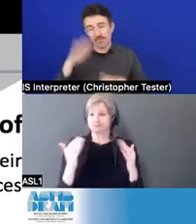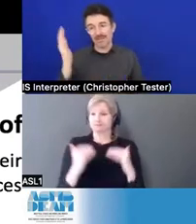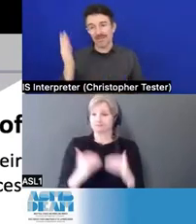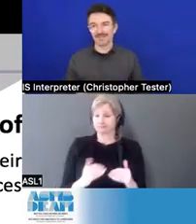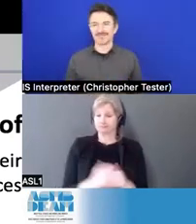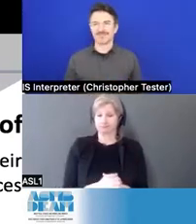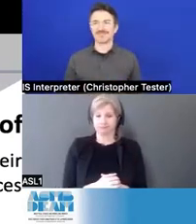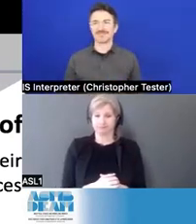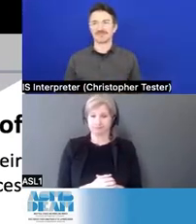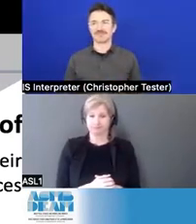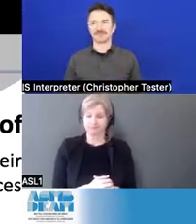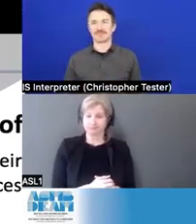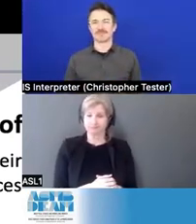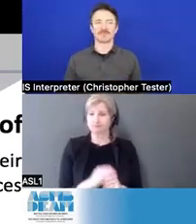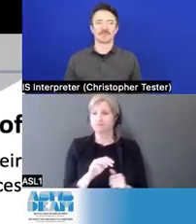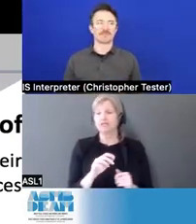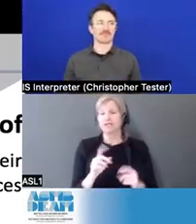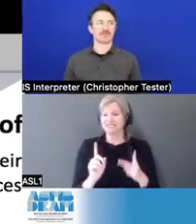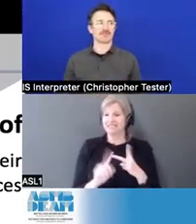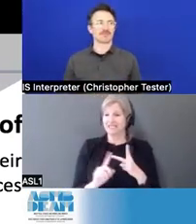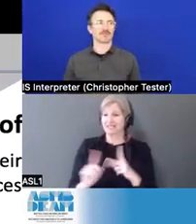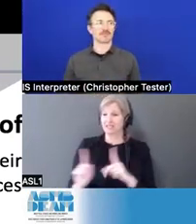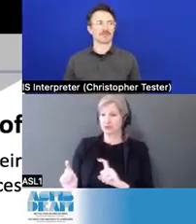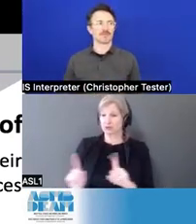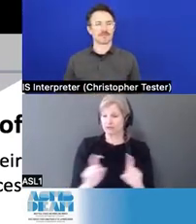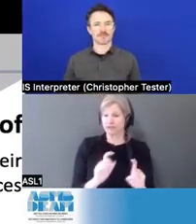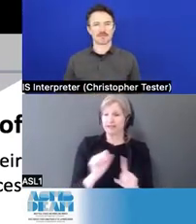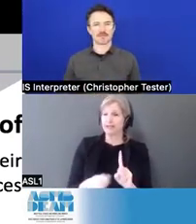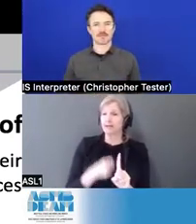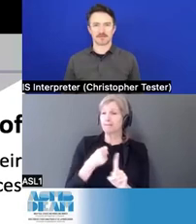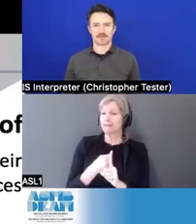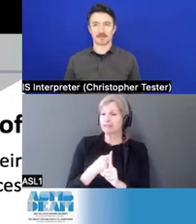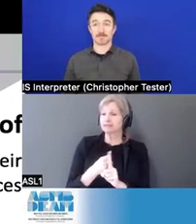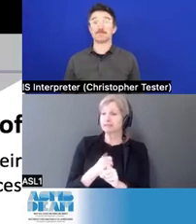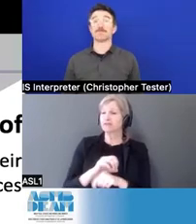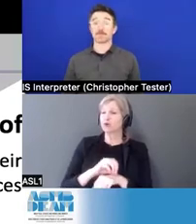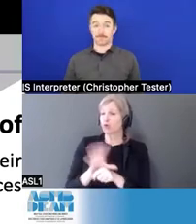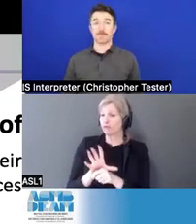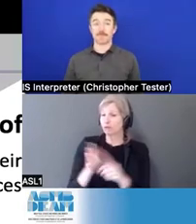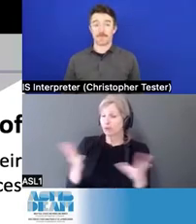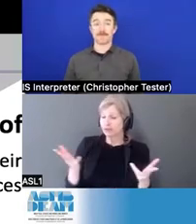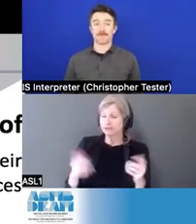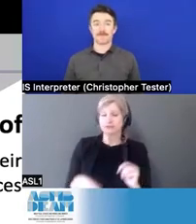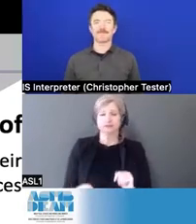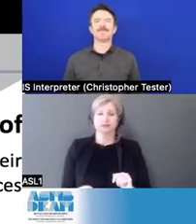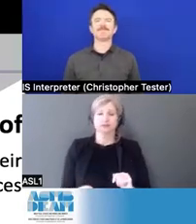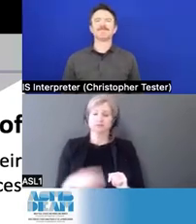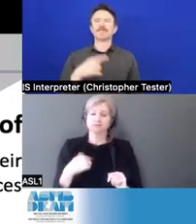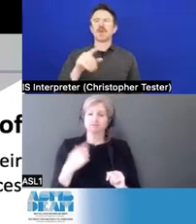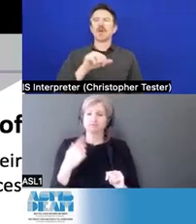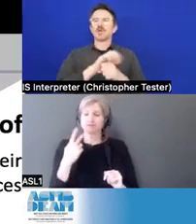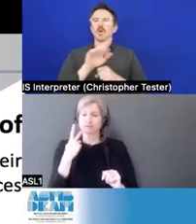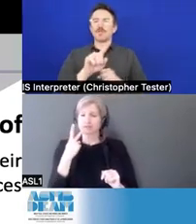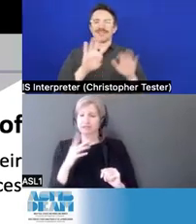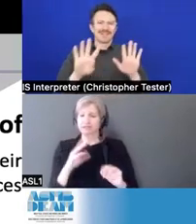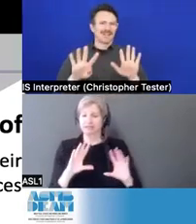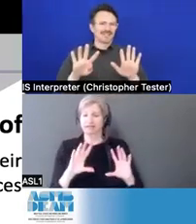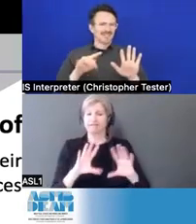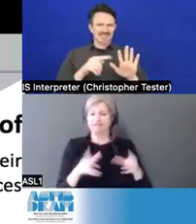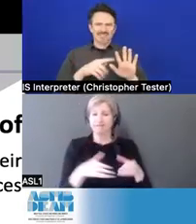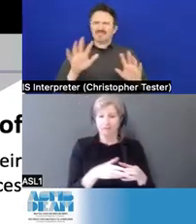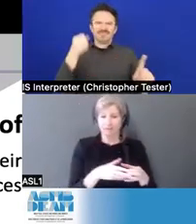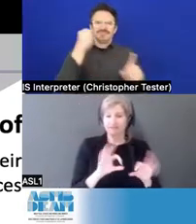Turning to the other survey, the impacts of COVID survey, we looked at the challenges of the families of children